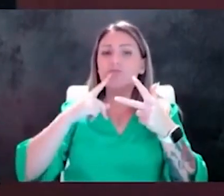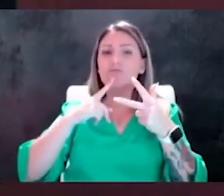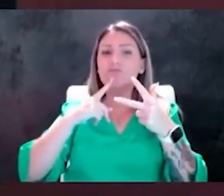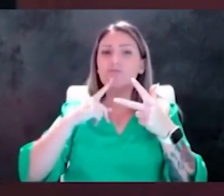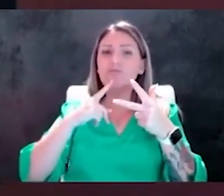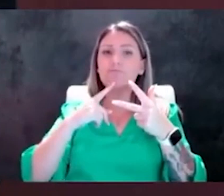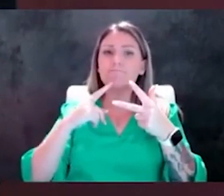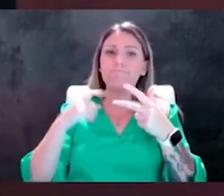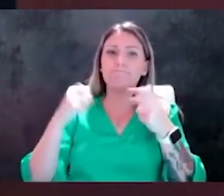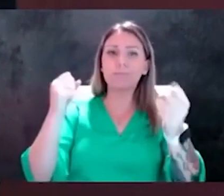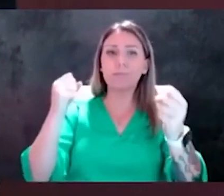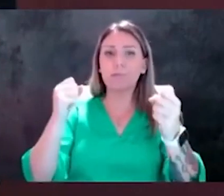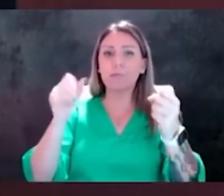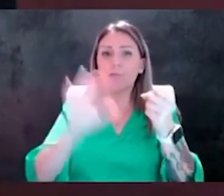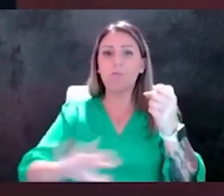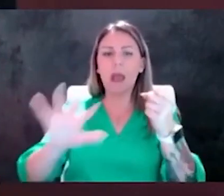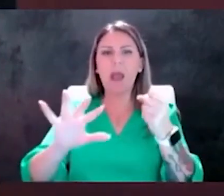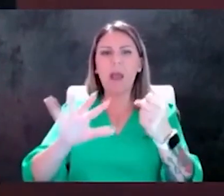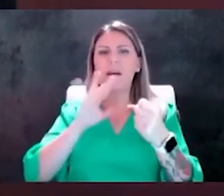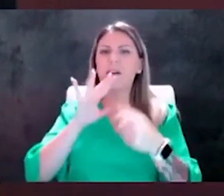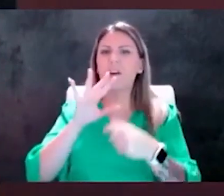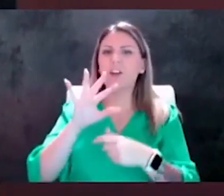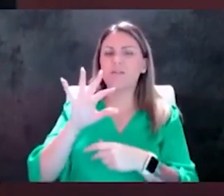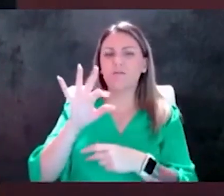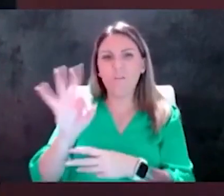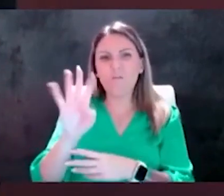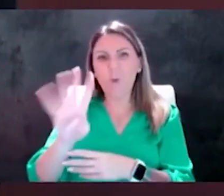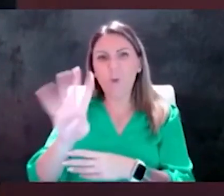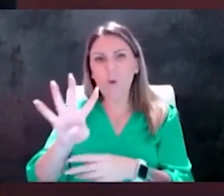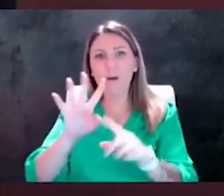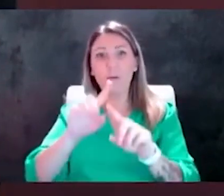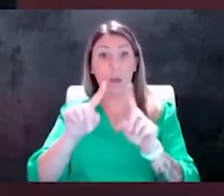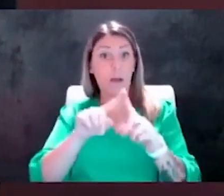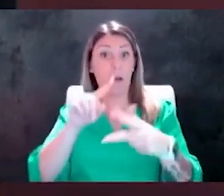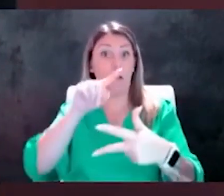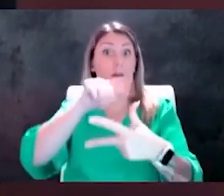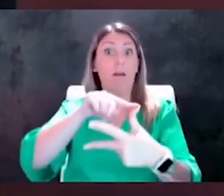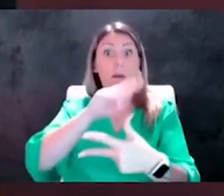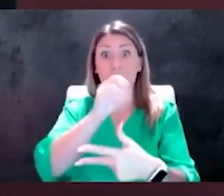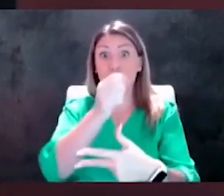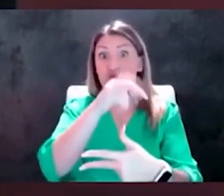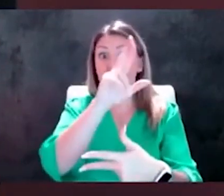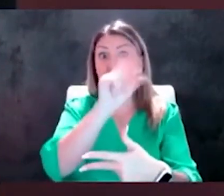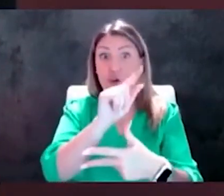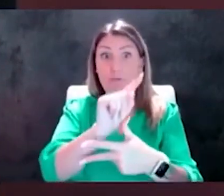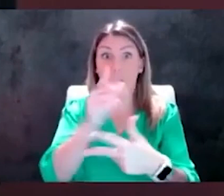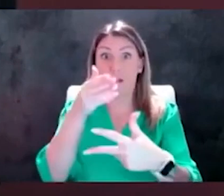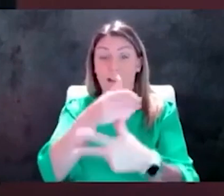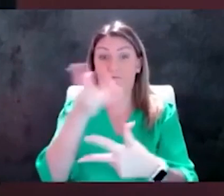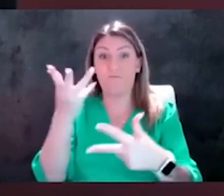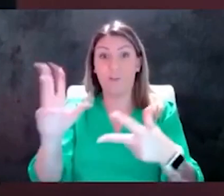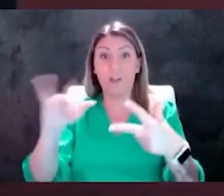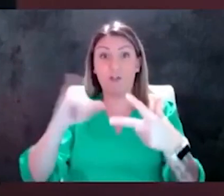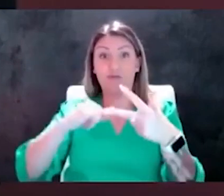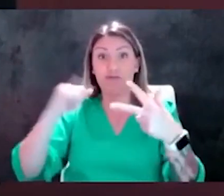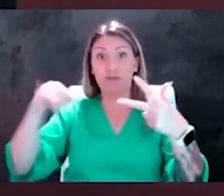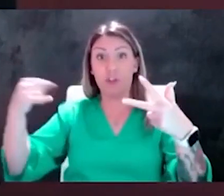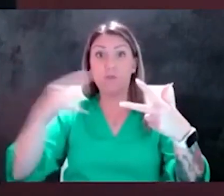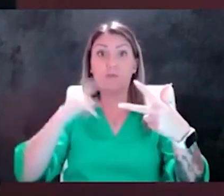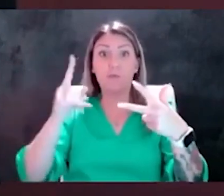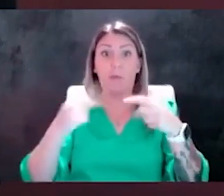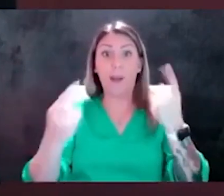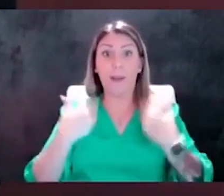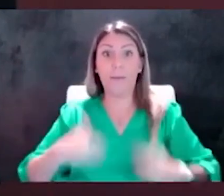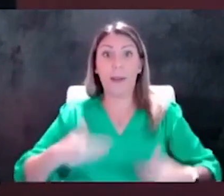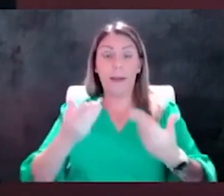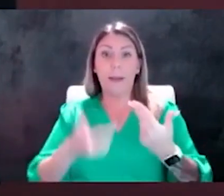factor of 4 if you take the J&J. But wait, if you took the Moderna vaccination after the J&J, when your antibody levels went up like